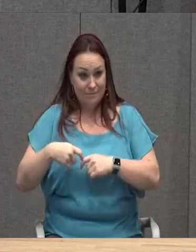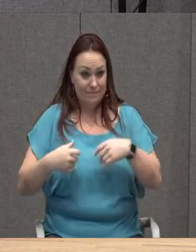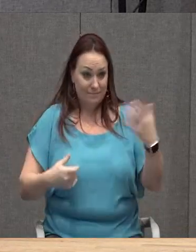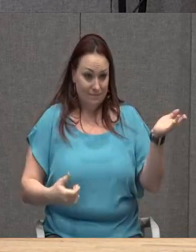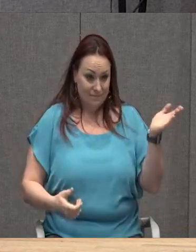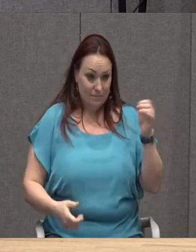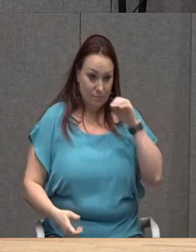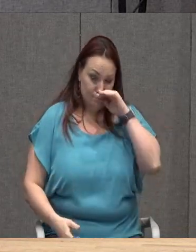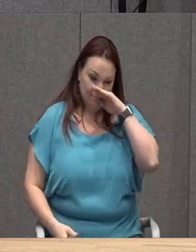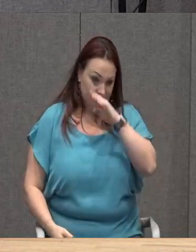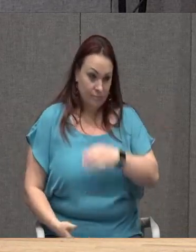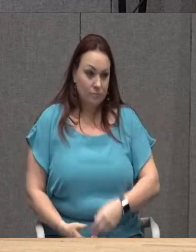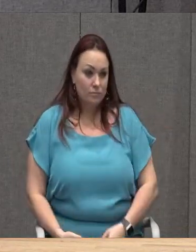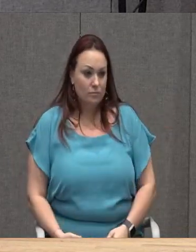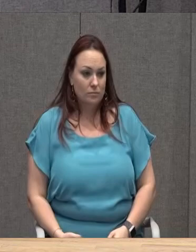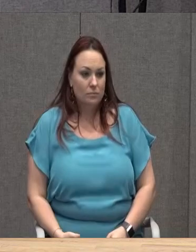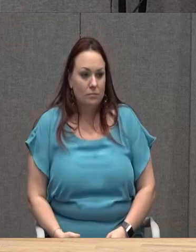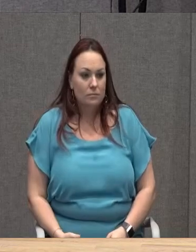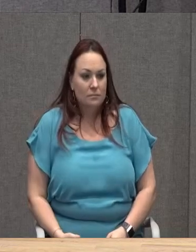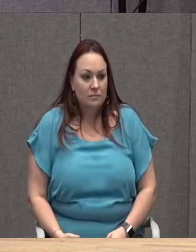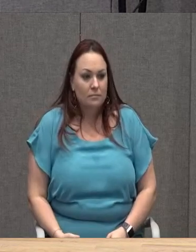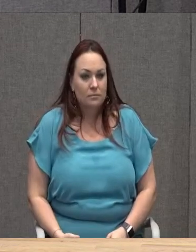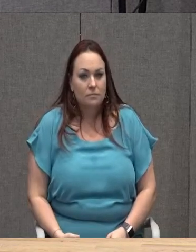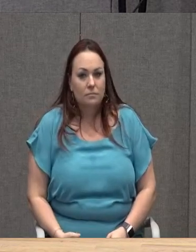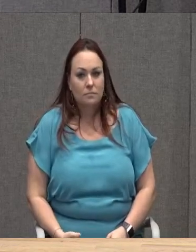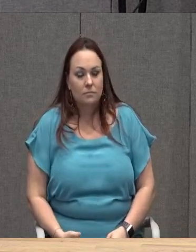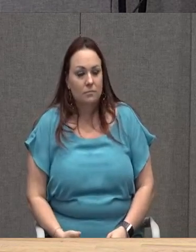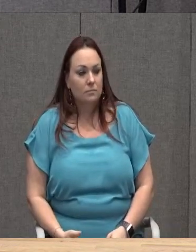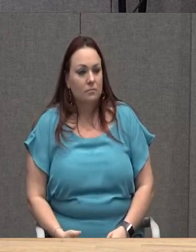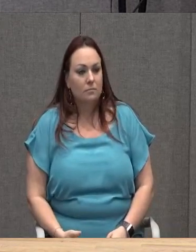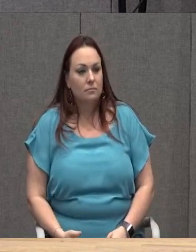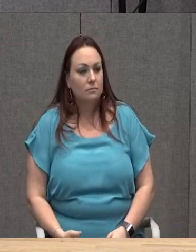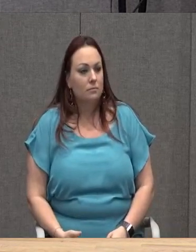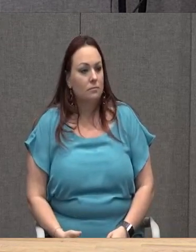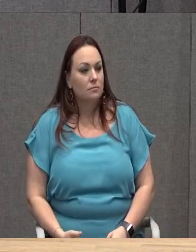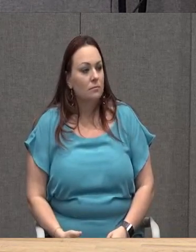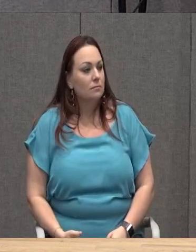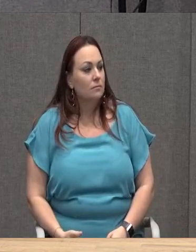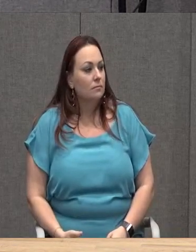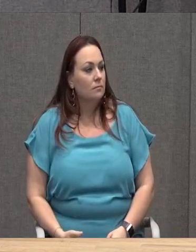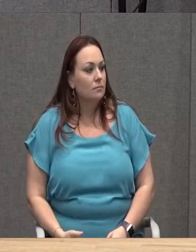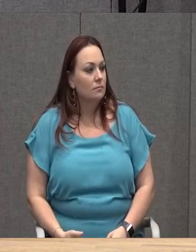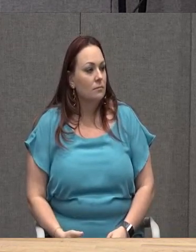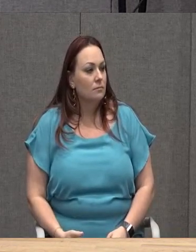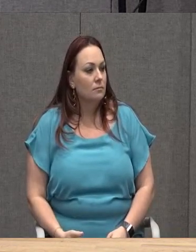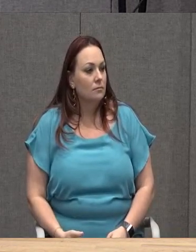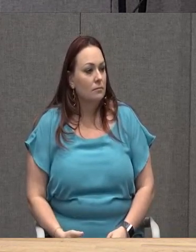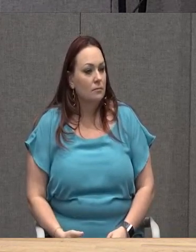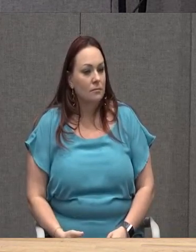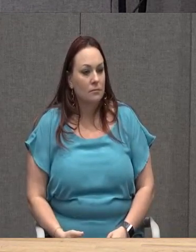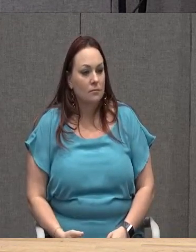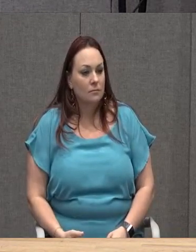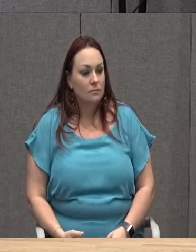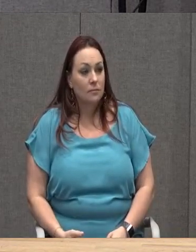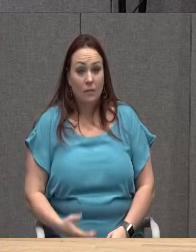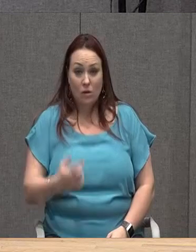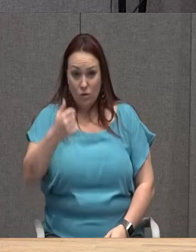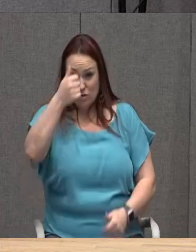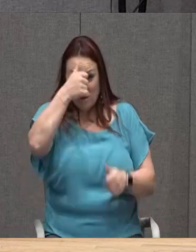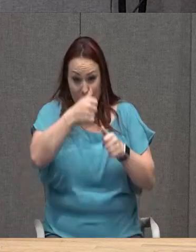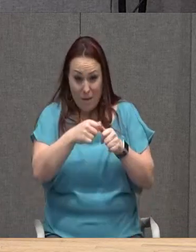1-1. Y este juego lo pueden encontrar también en el shapeamerica.org. So we're going to hold that plank